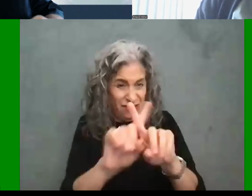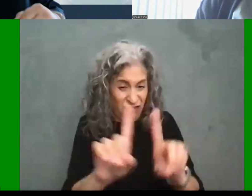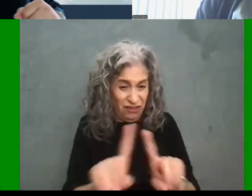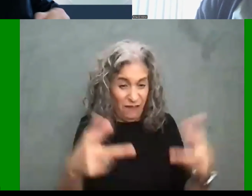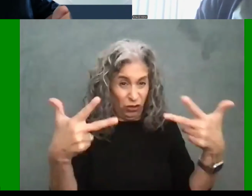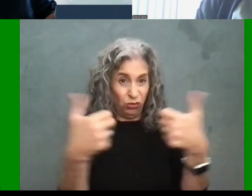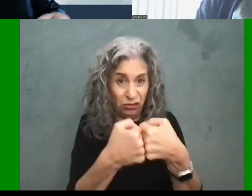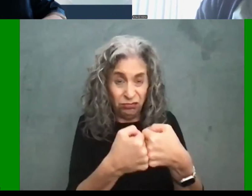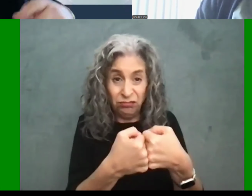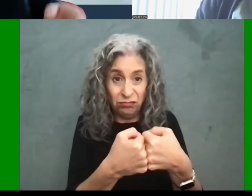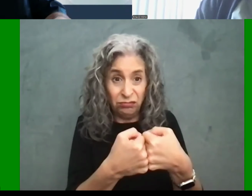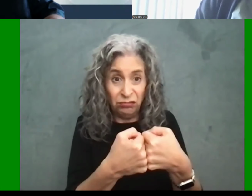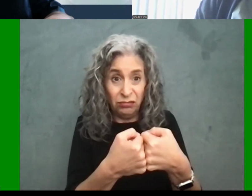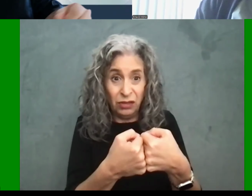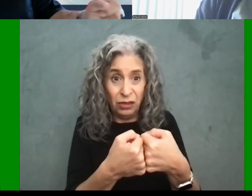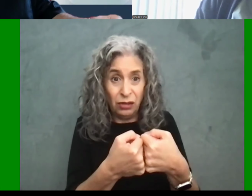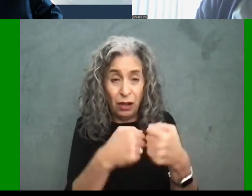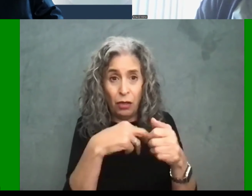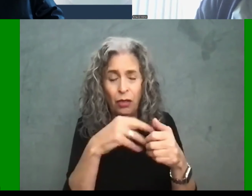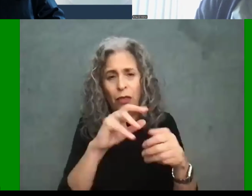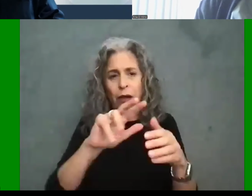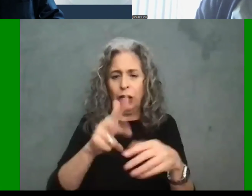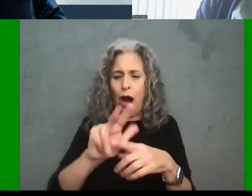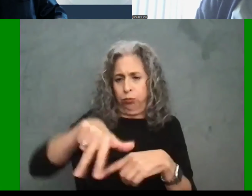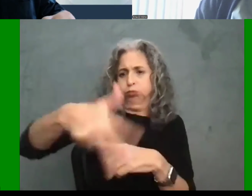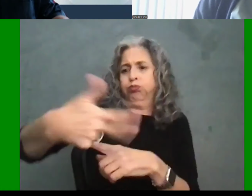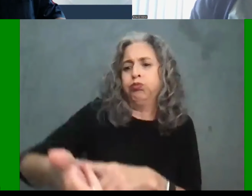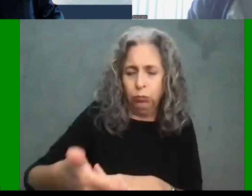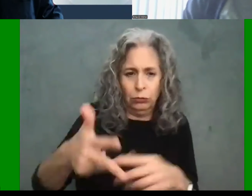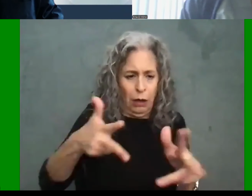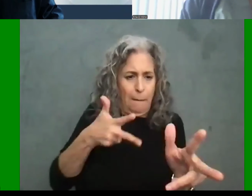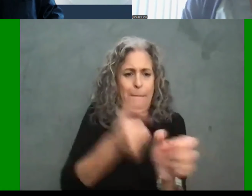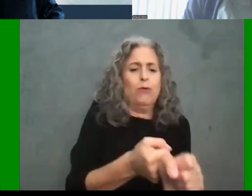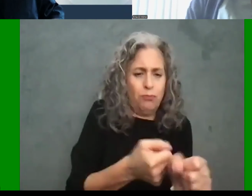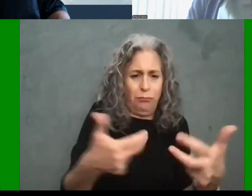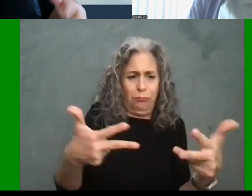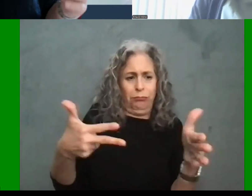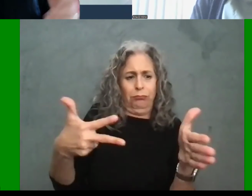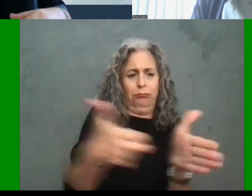tests. There was a rollover, there was a front impact, there was a rear impact, there was a side impact.